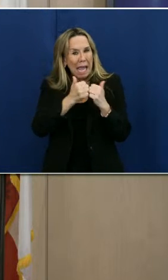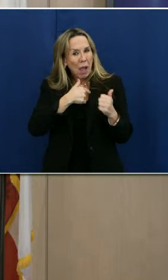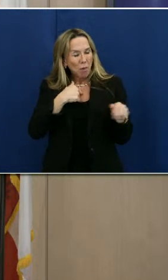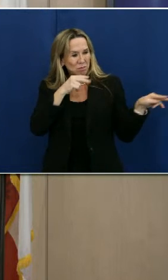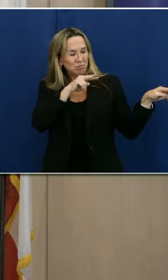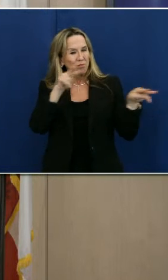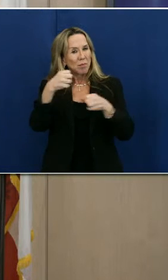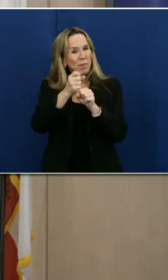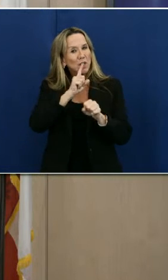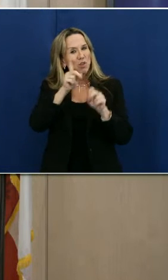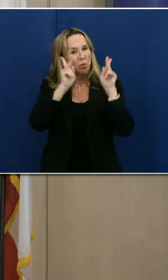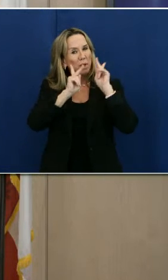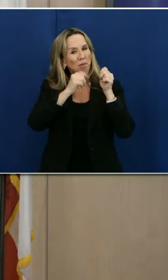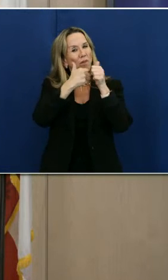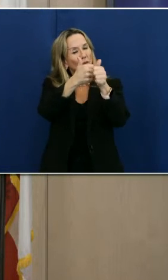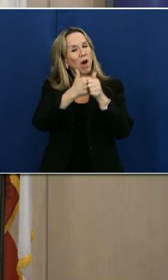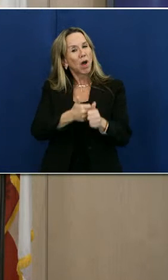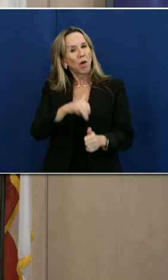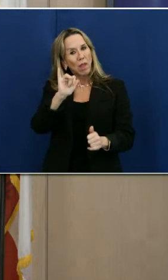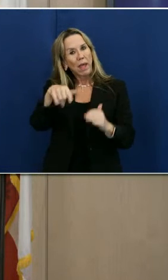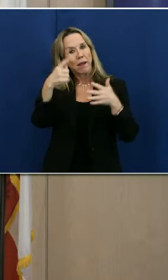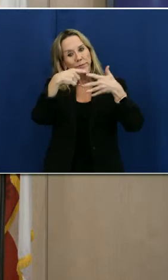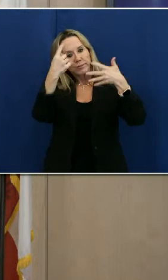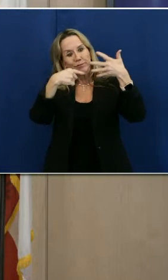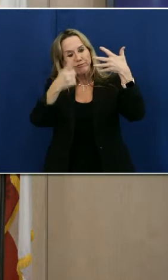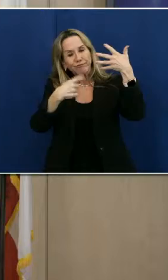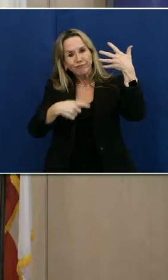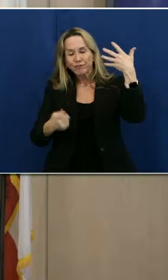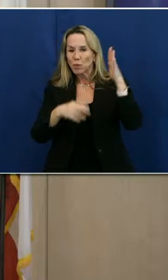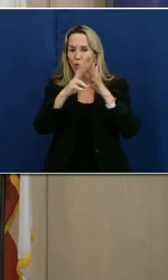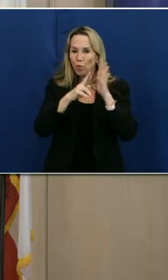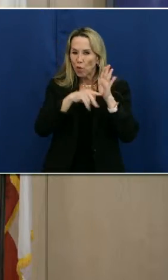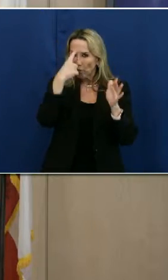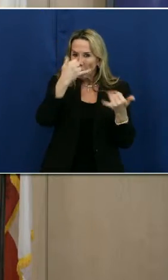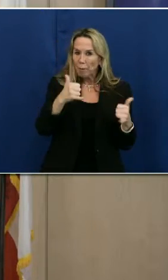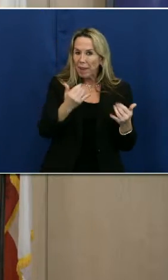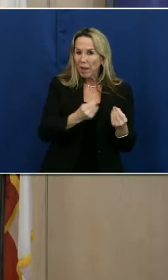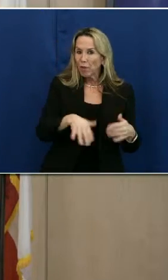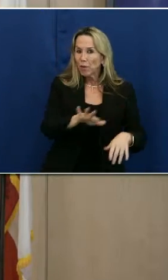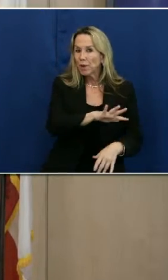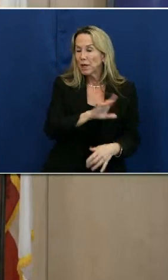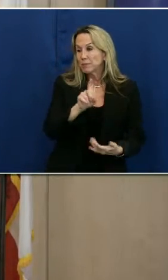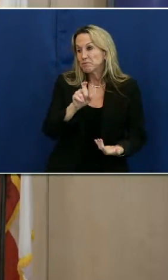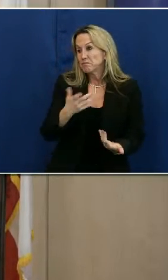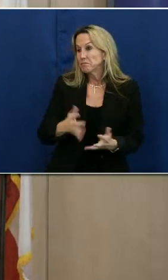are following all of these rules? Okay, Dr. Wooten's going to respond.